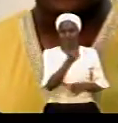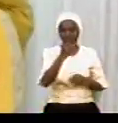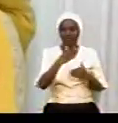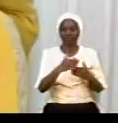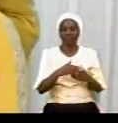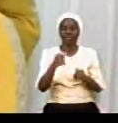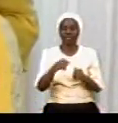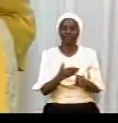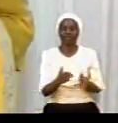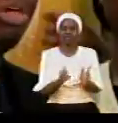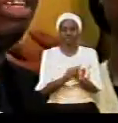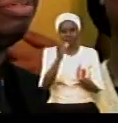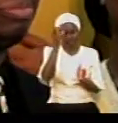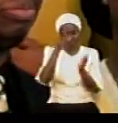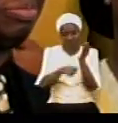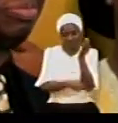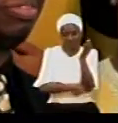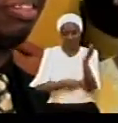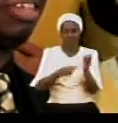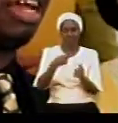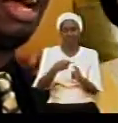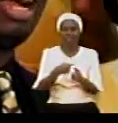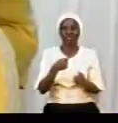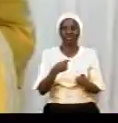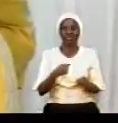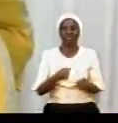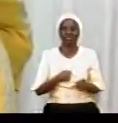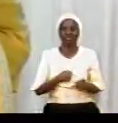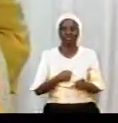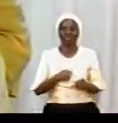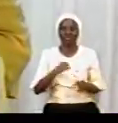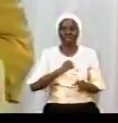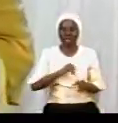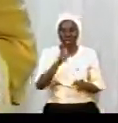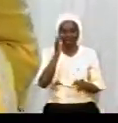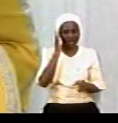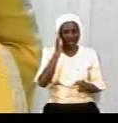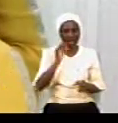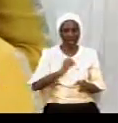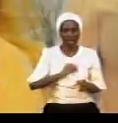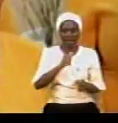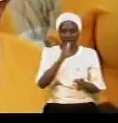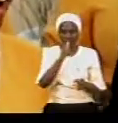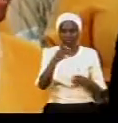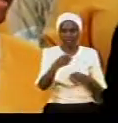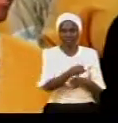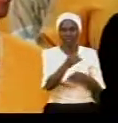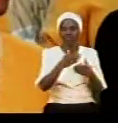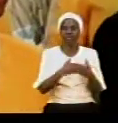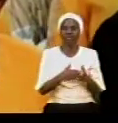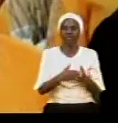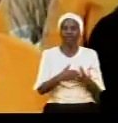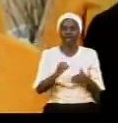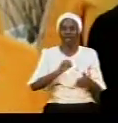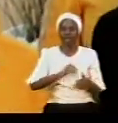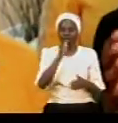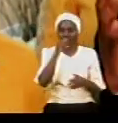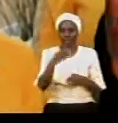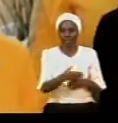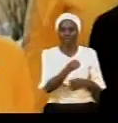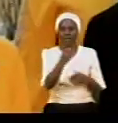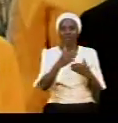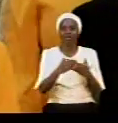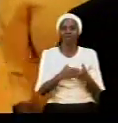taking it back. I'm taking back. Yes, I'm taking it back. I'm taking back. Yes, I'm taking it back. I'm taking back.